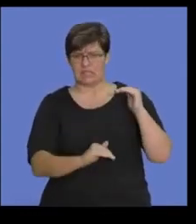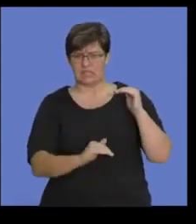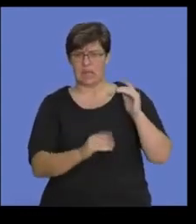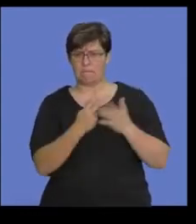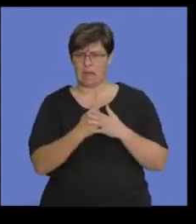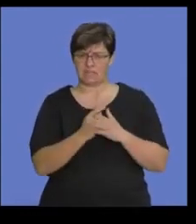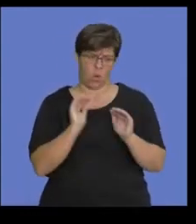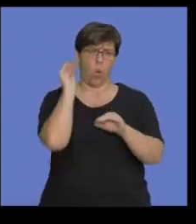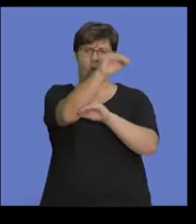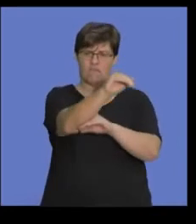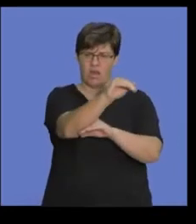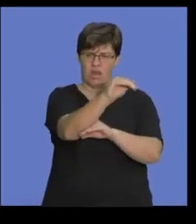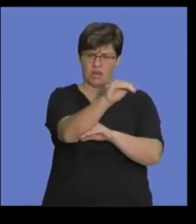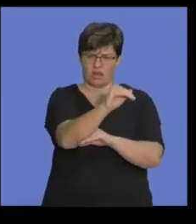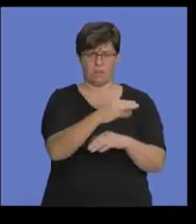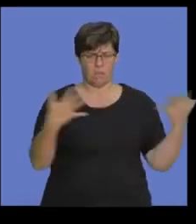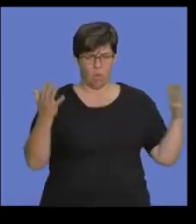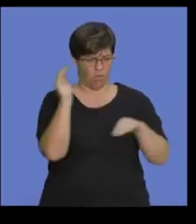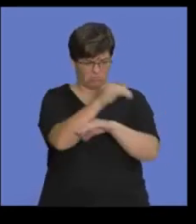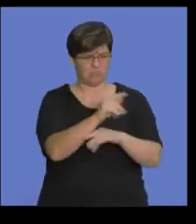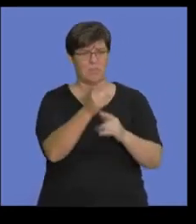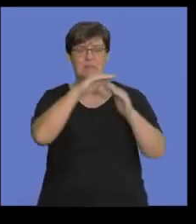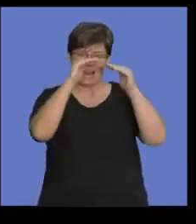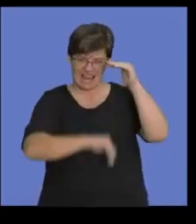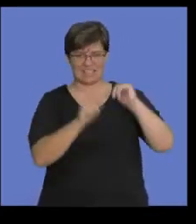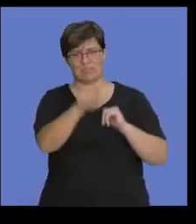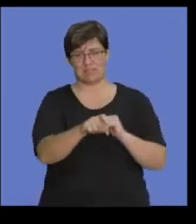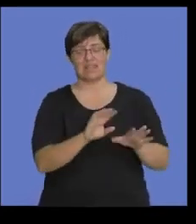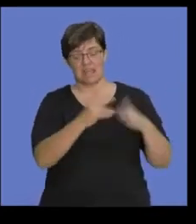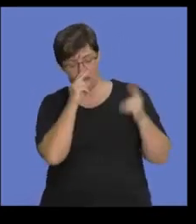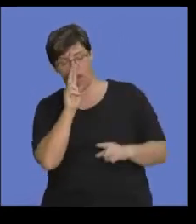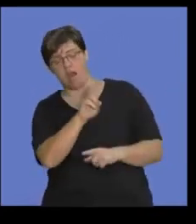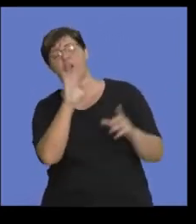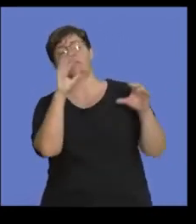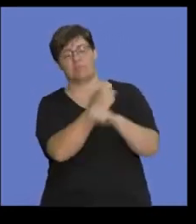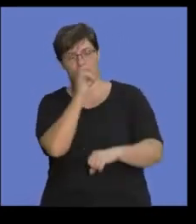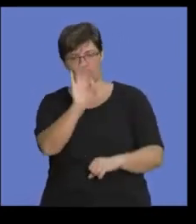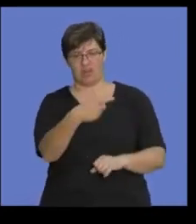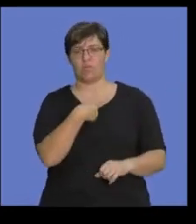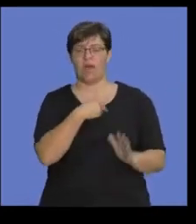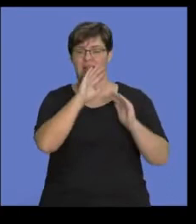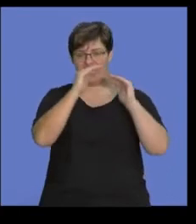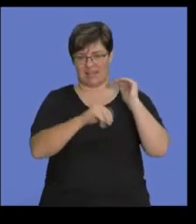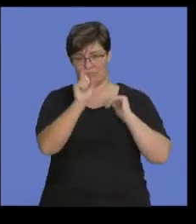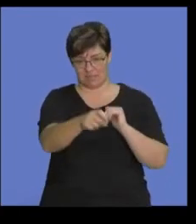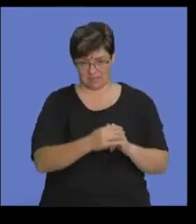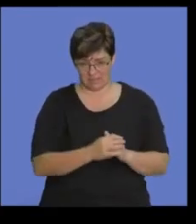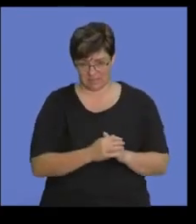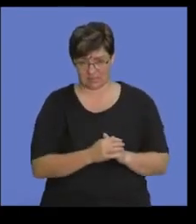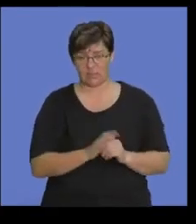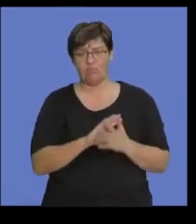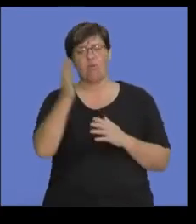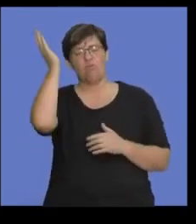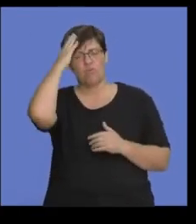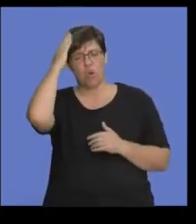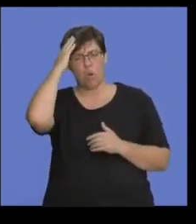using depreciation and I must get a value greater than 2.5. So that's one of the ways you need to look at when you're trying to do your maths,